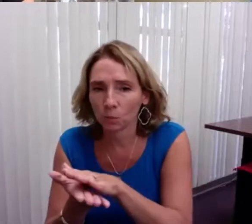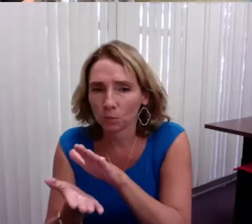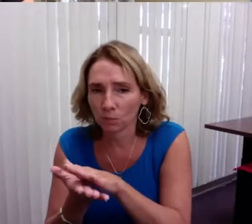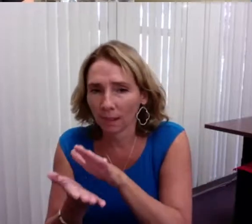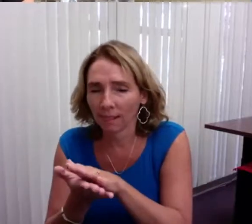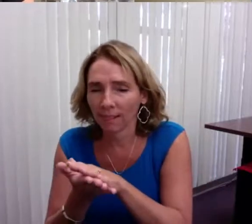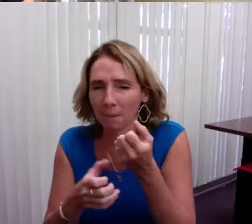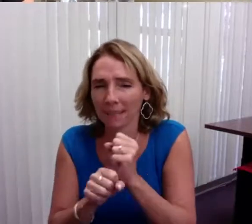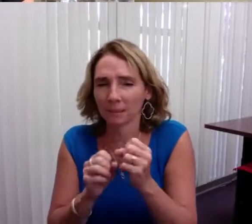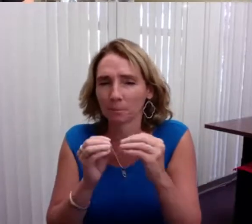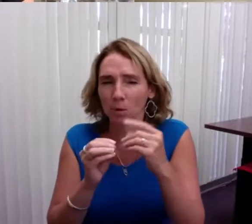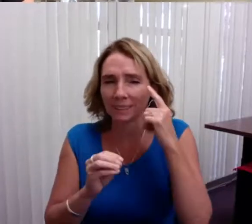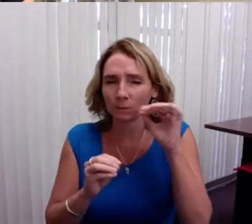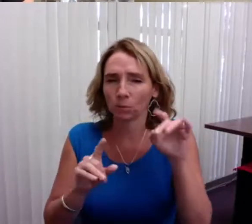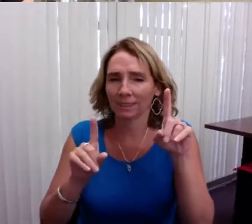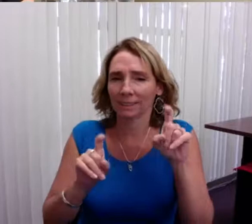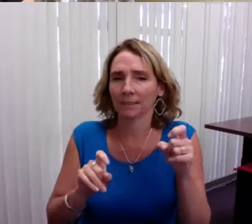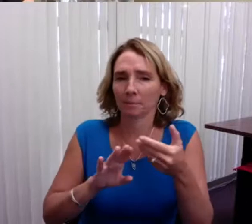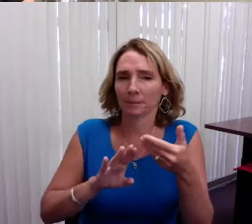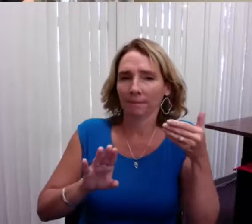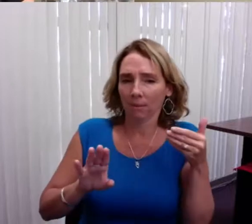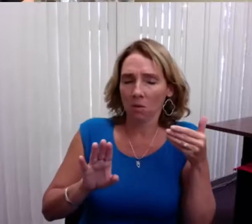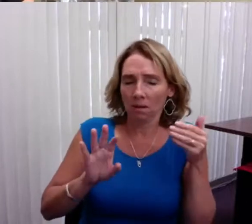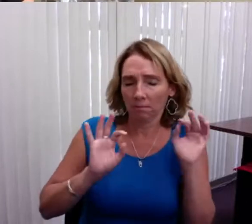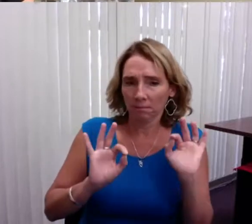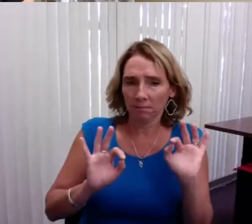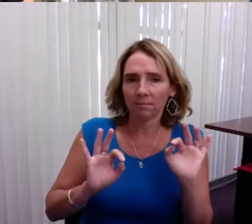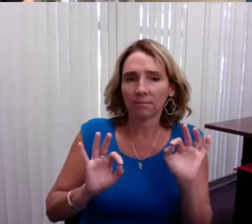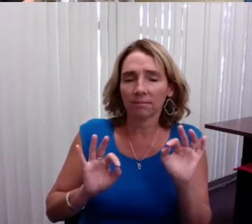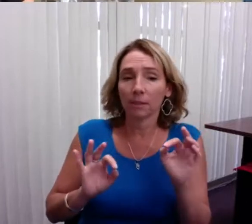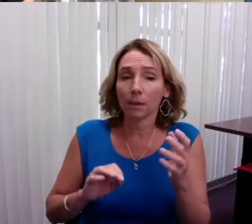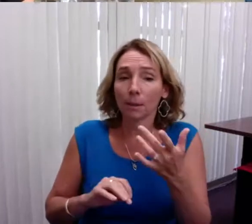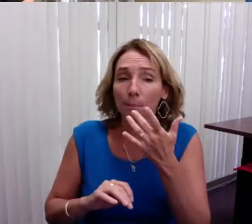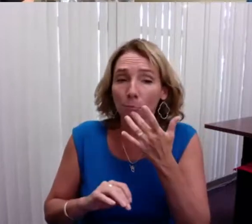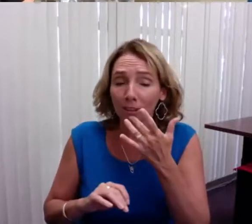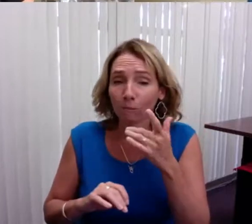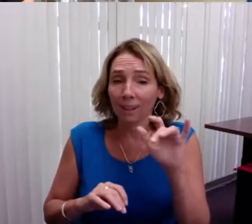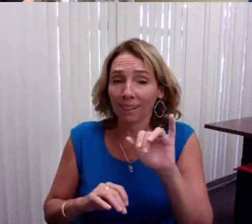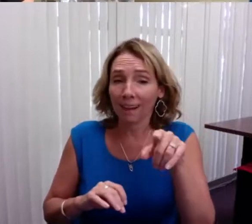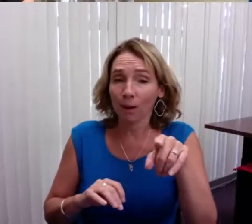the parent drives the child to the school. It makes more sense if you do the test prior.